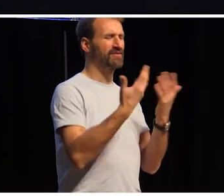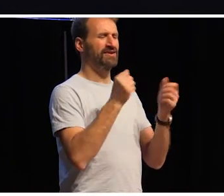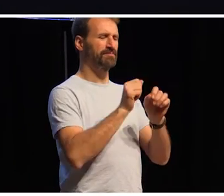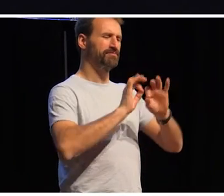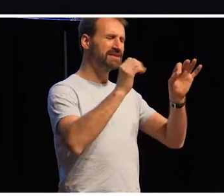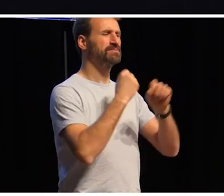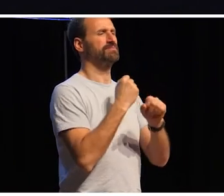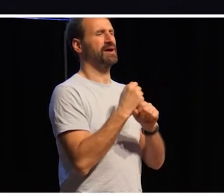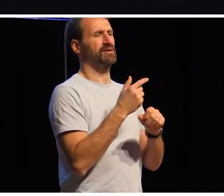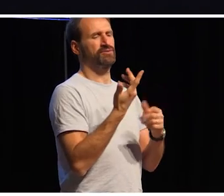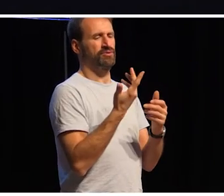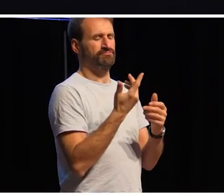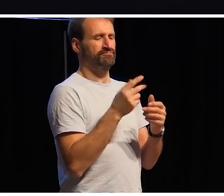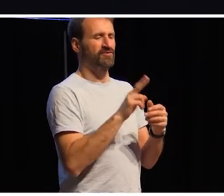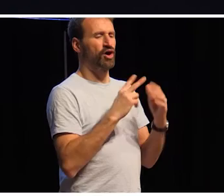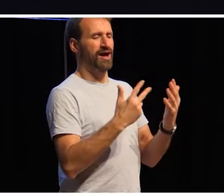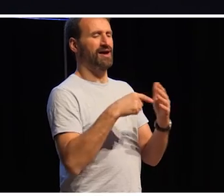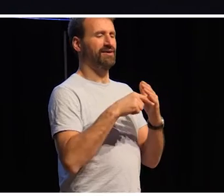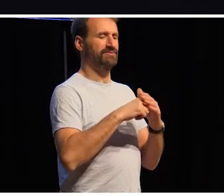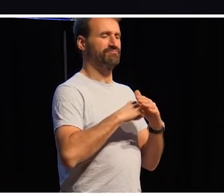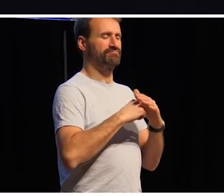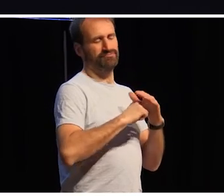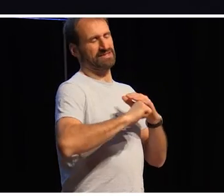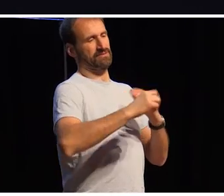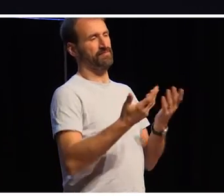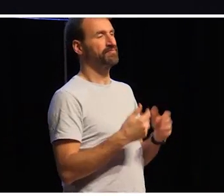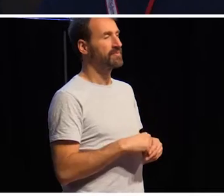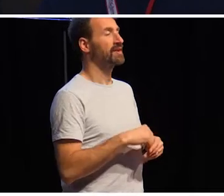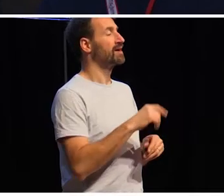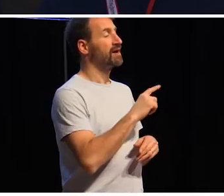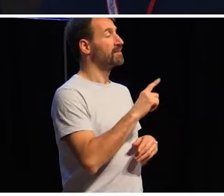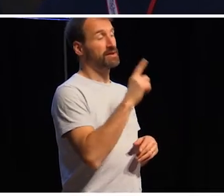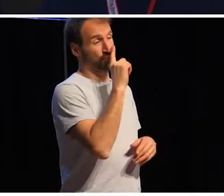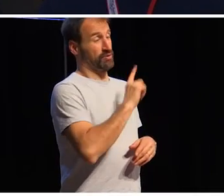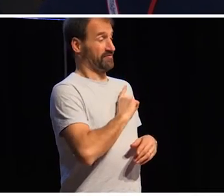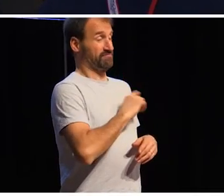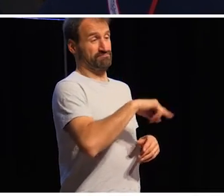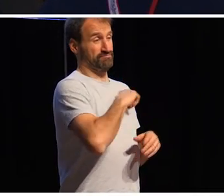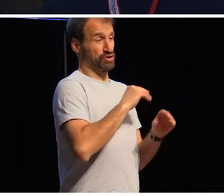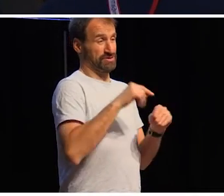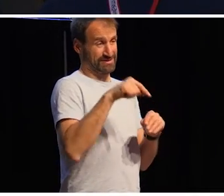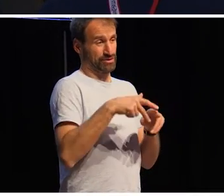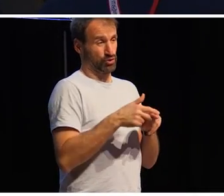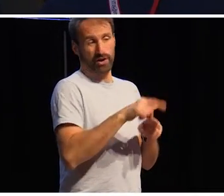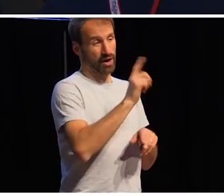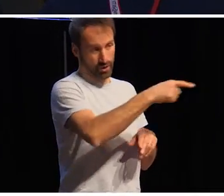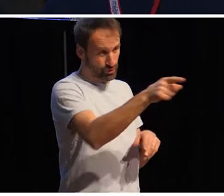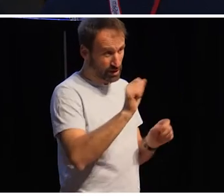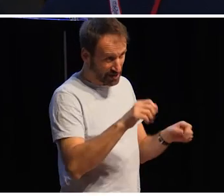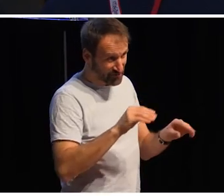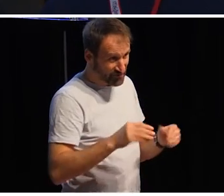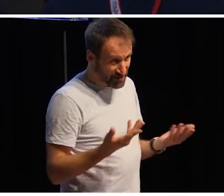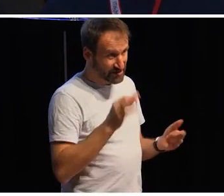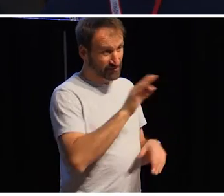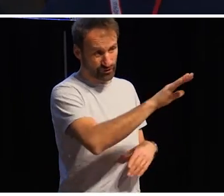faster. But of course, not only we use these tools, you can also use them on your JavaScript code. And if